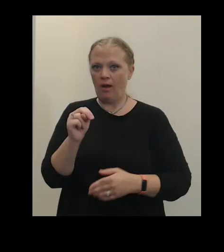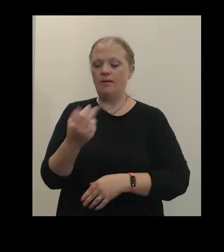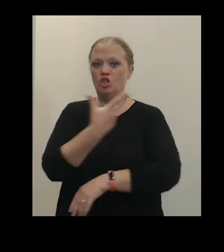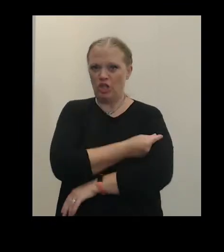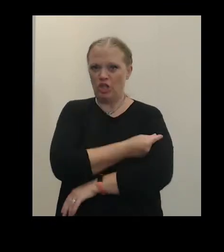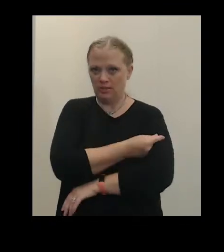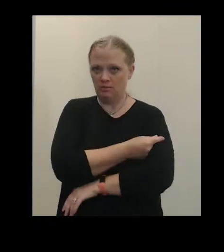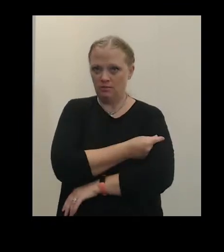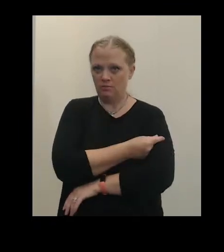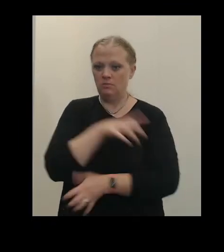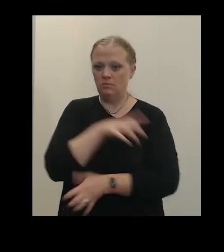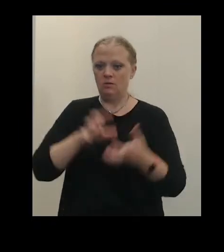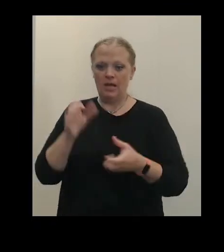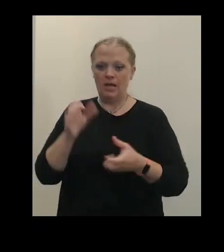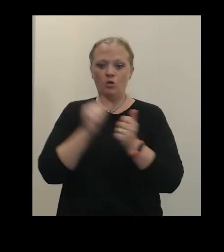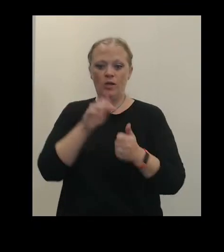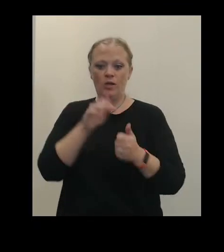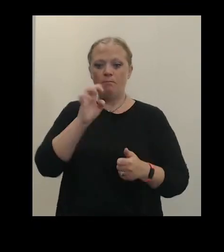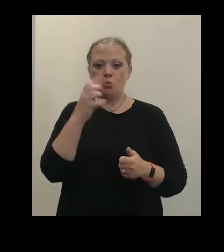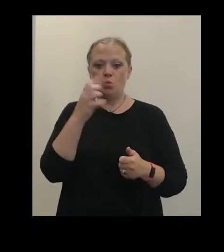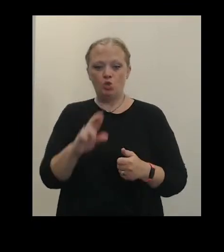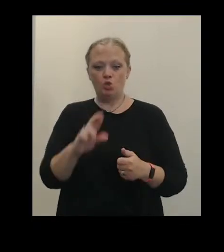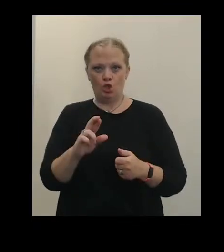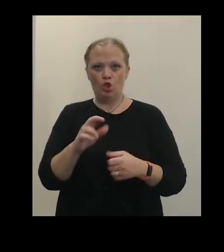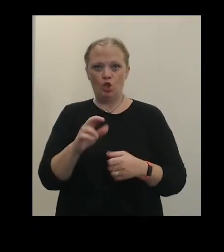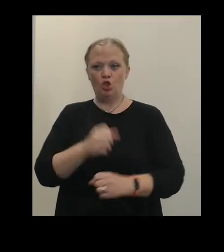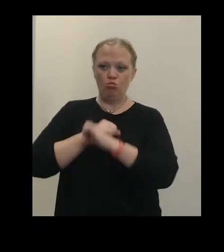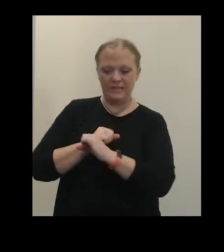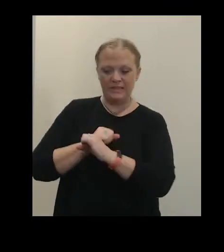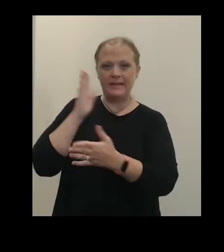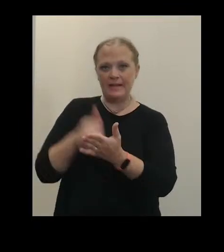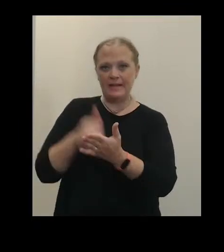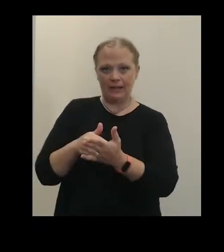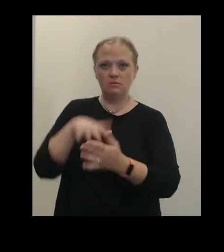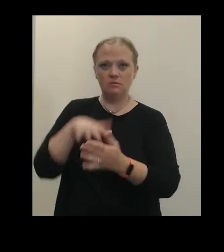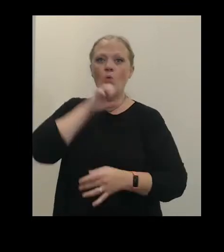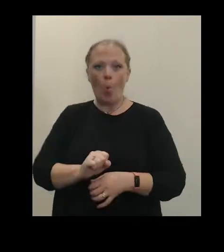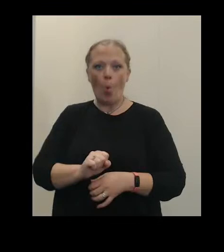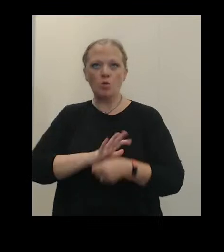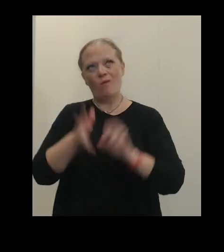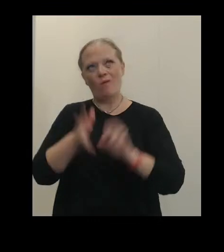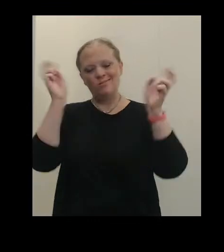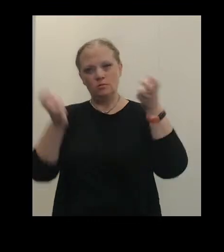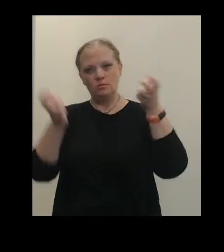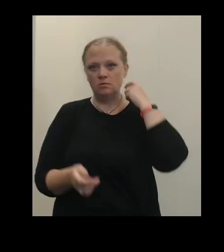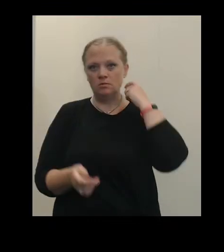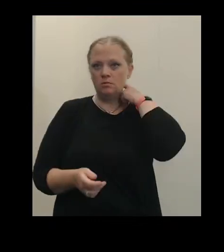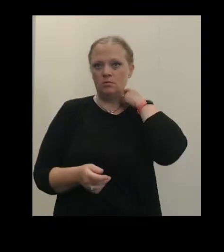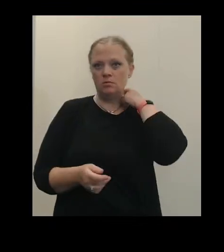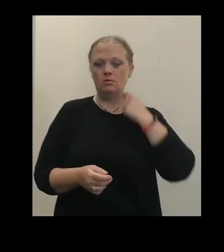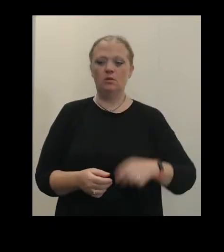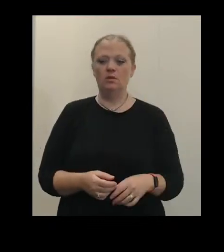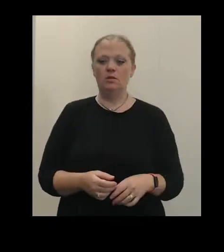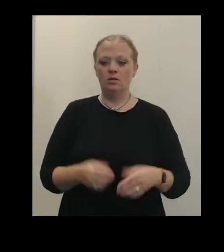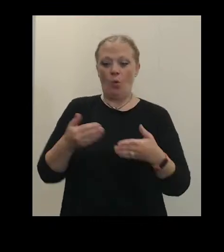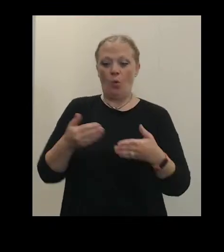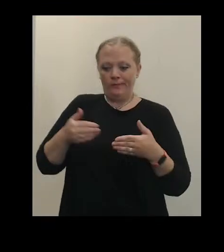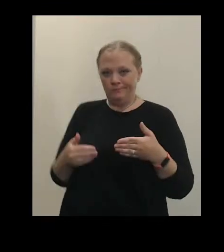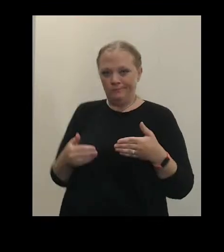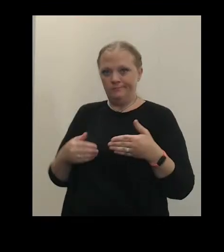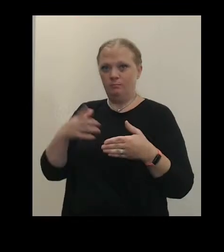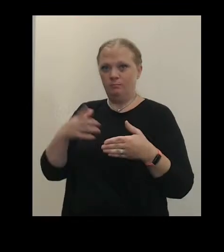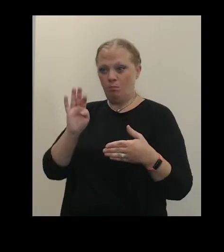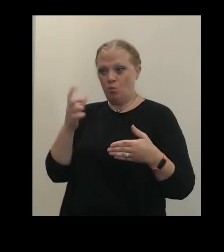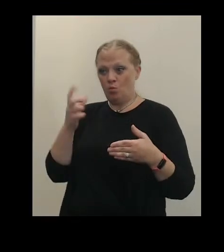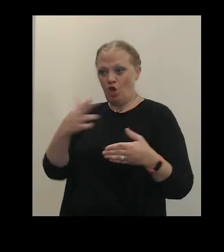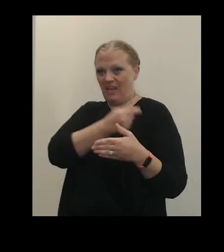vaccine combined with a booster dose to protect against the old COVID. So the old booster vaccine should